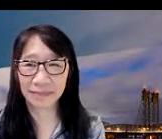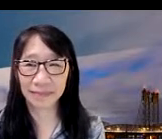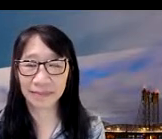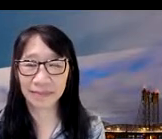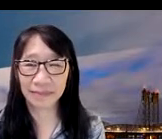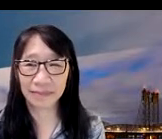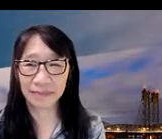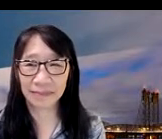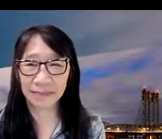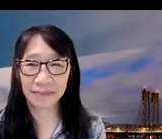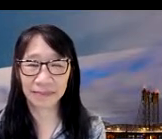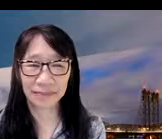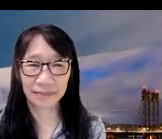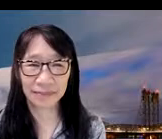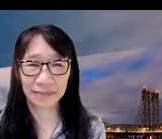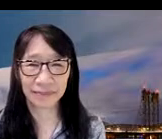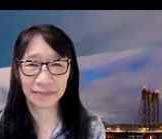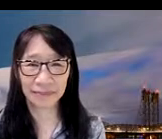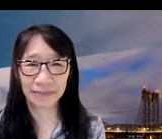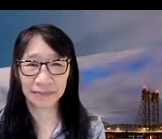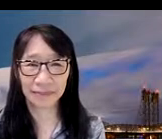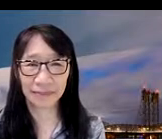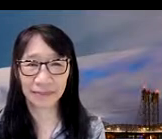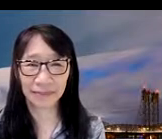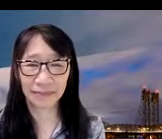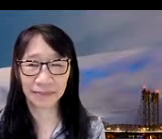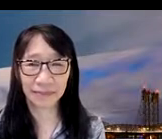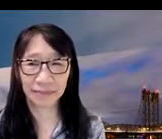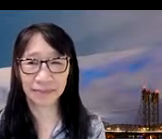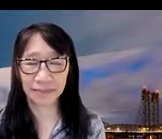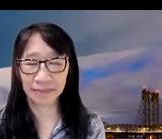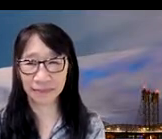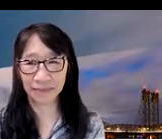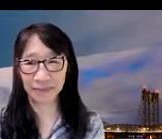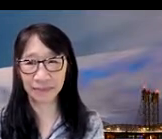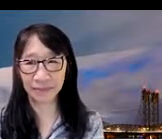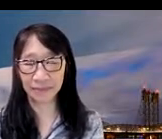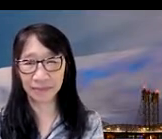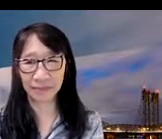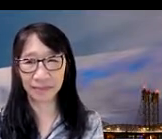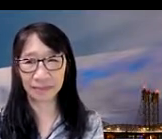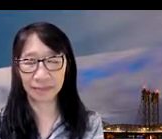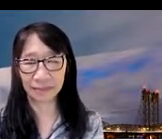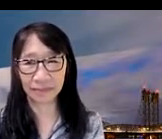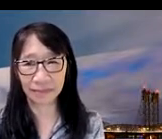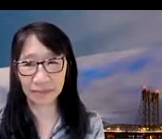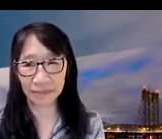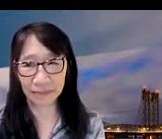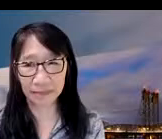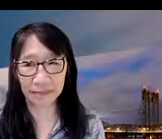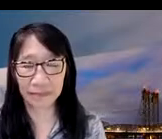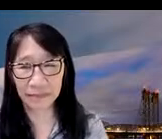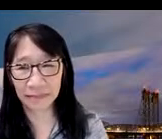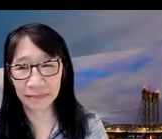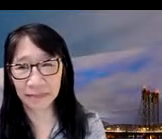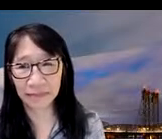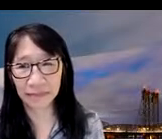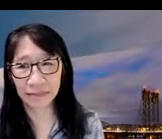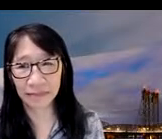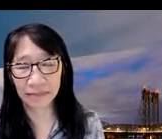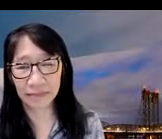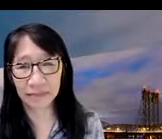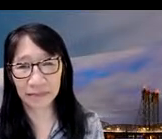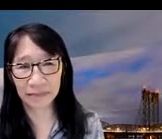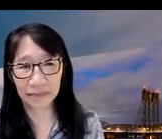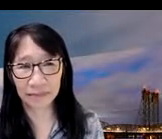and then the other thing was the person who mentioned that if you're having that, even though